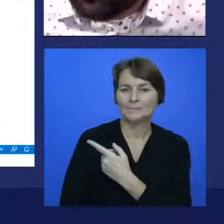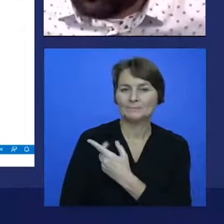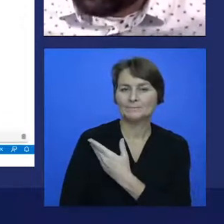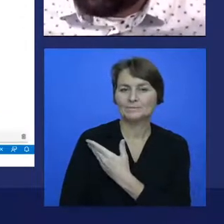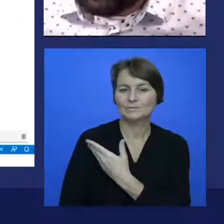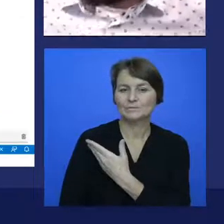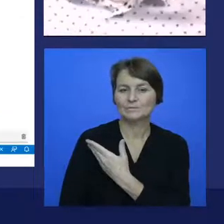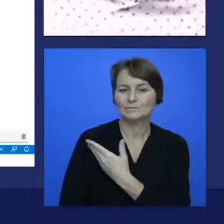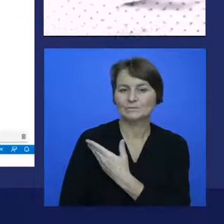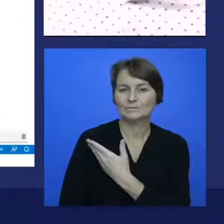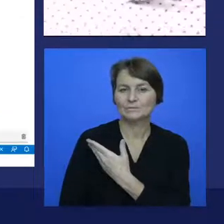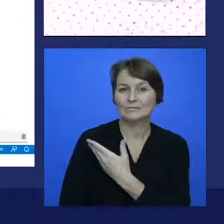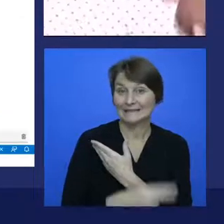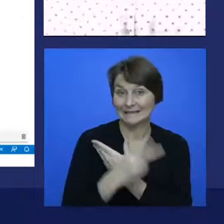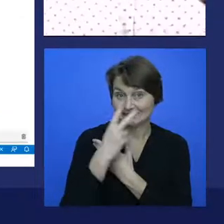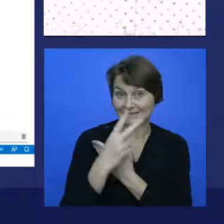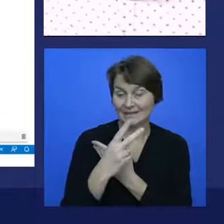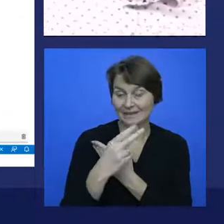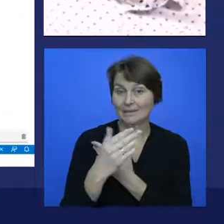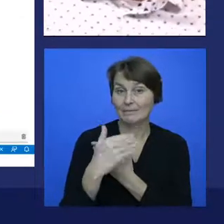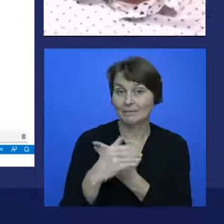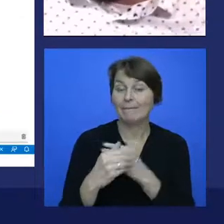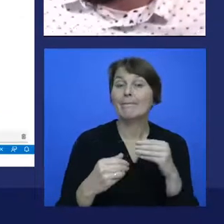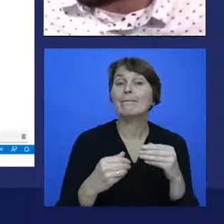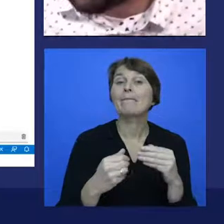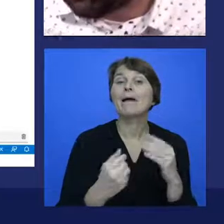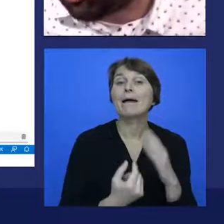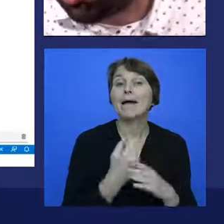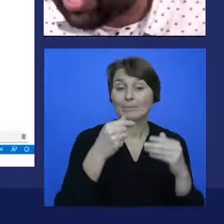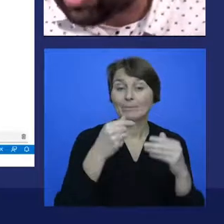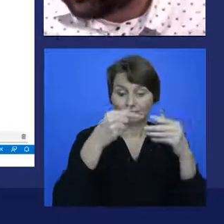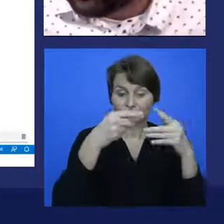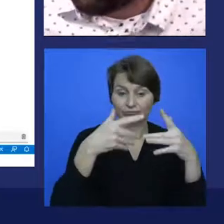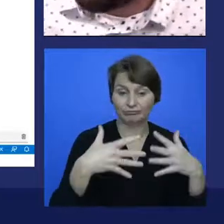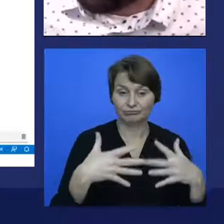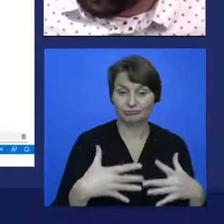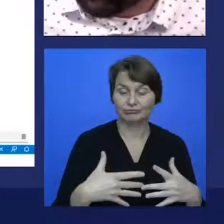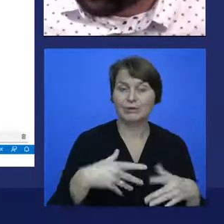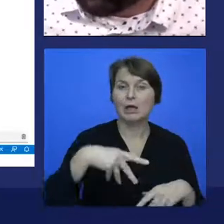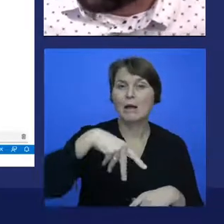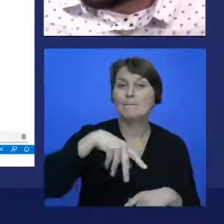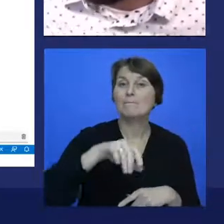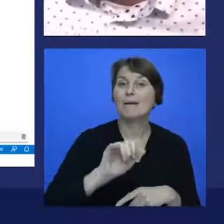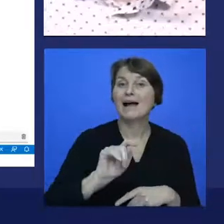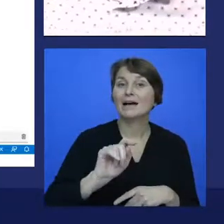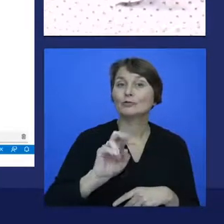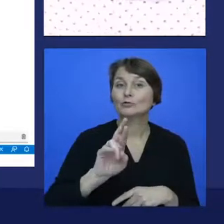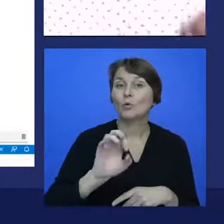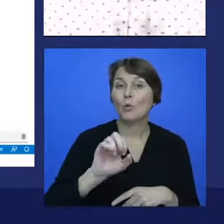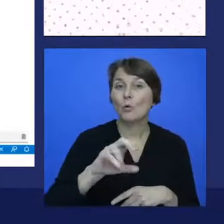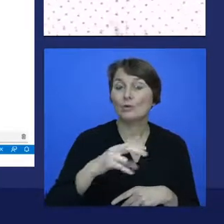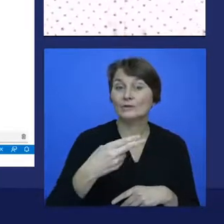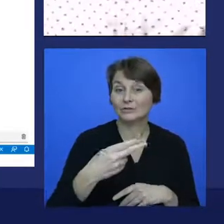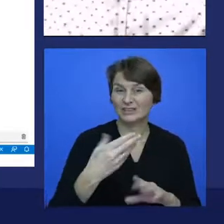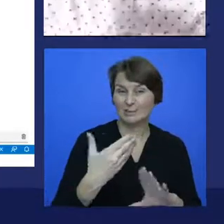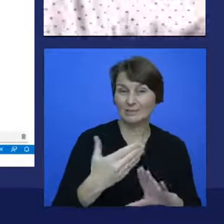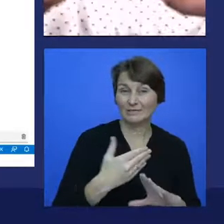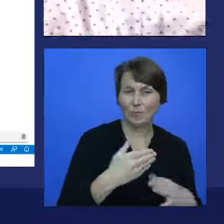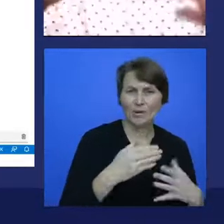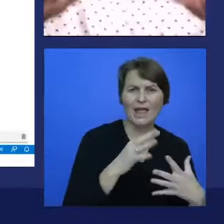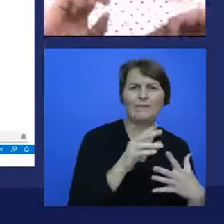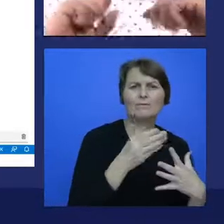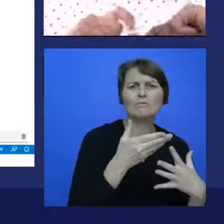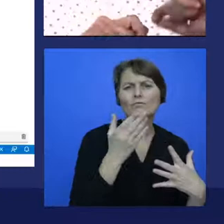function. Notice what PyTorch does is with any function, it actually keeps track of the variables that you want to retain